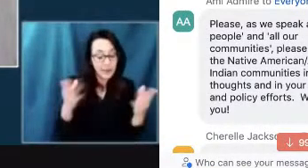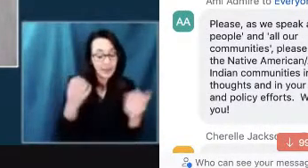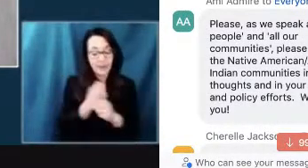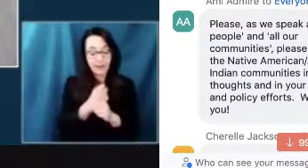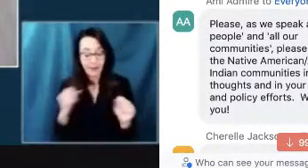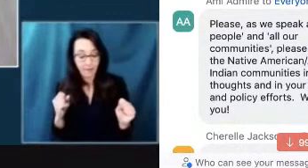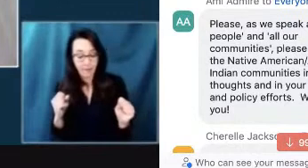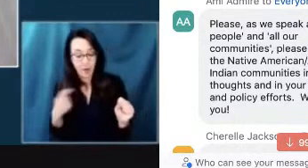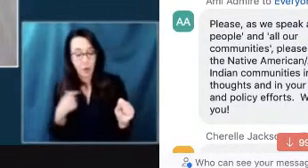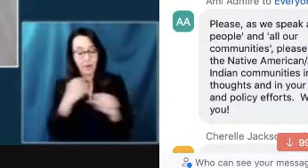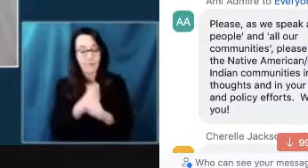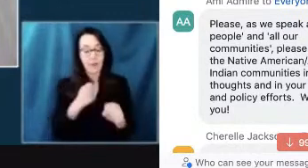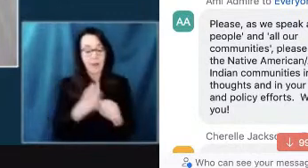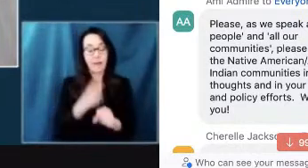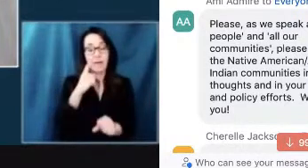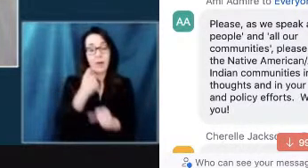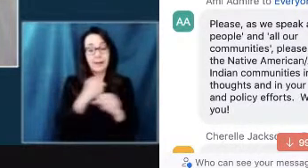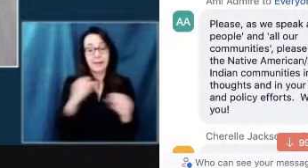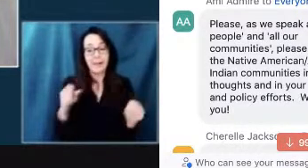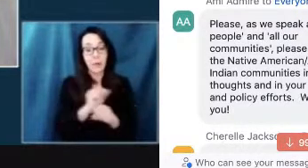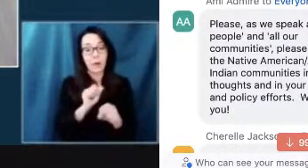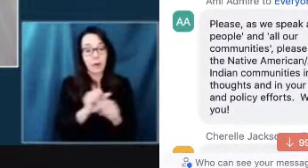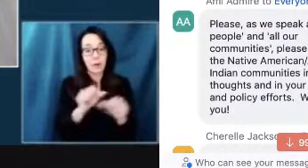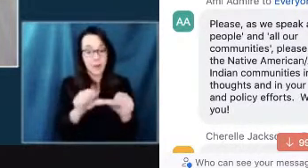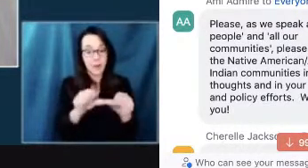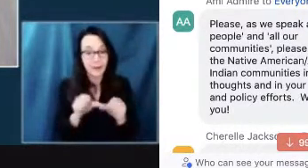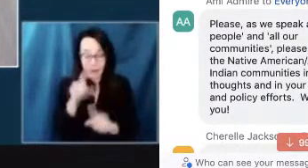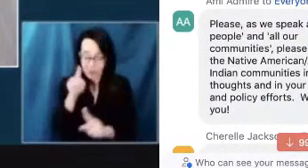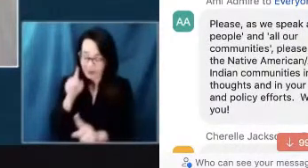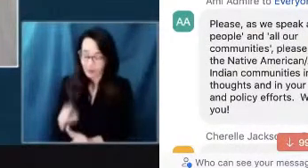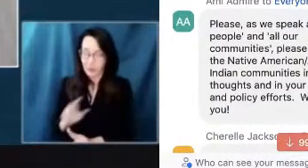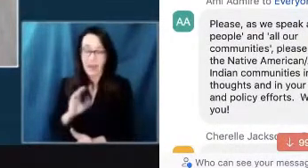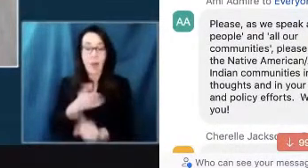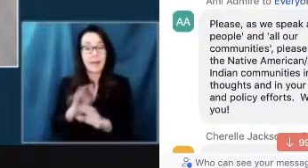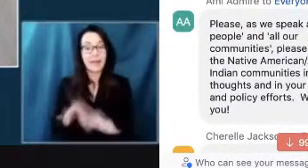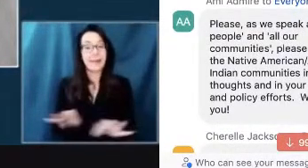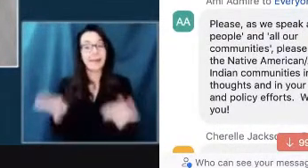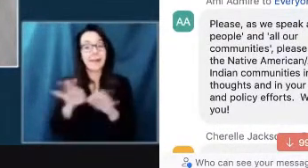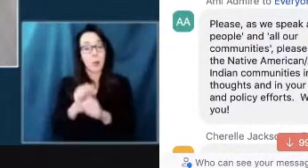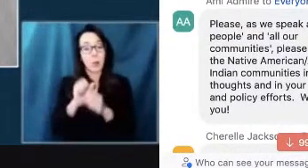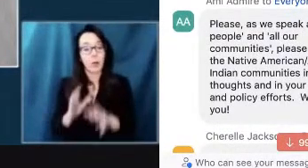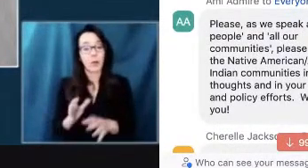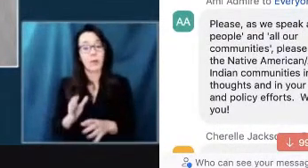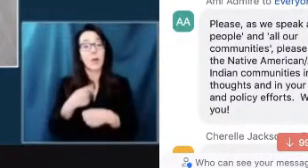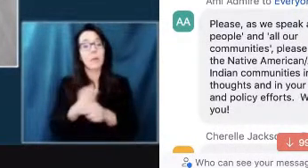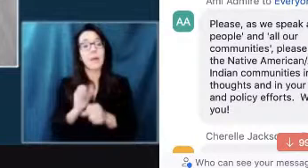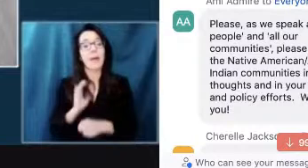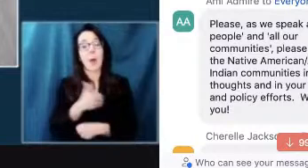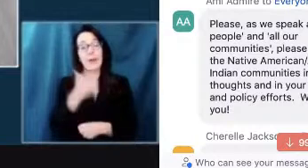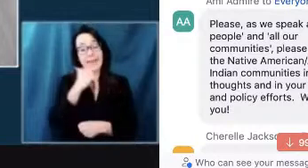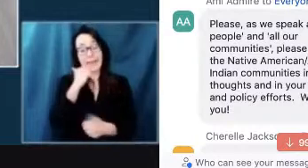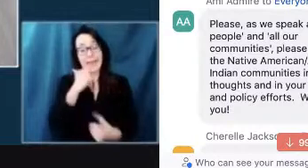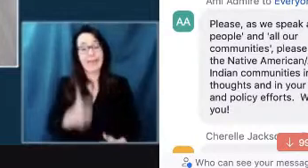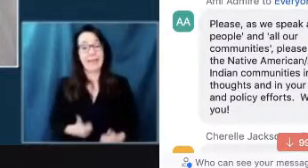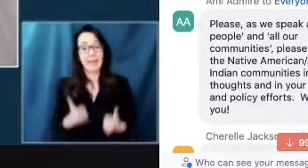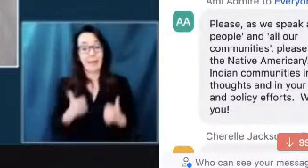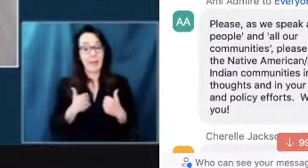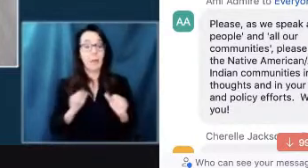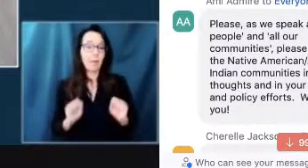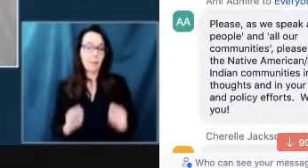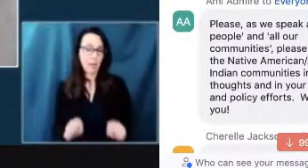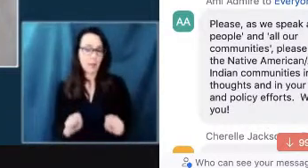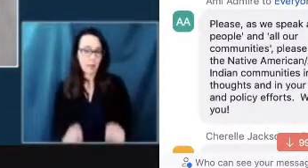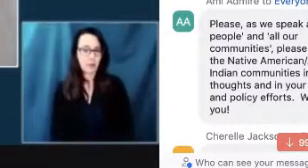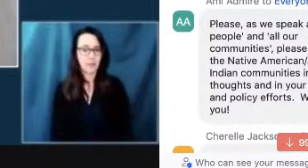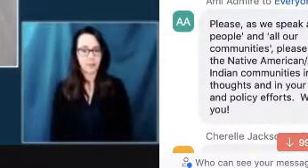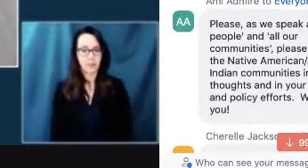safe workplaces, especially our essential workers that make our daily living possible. We will fight against and